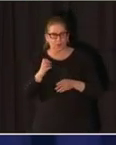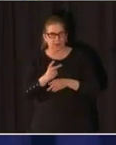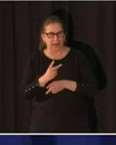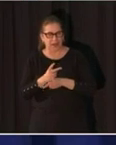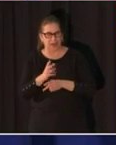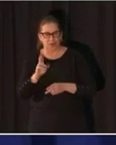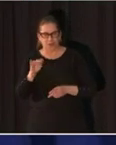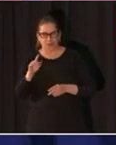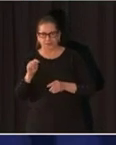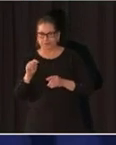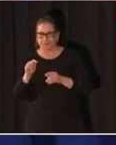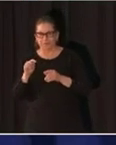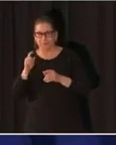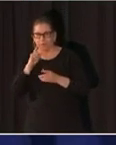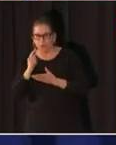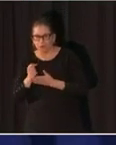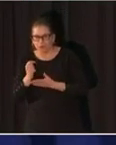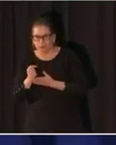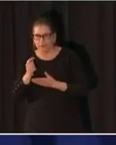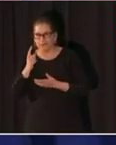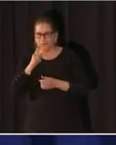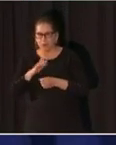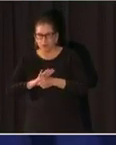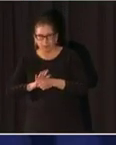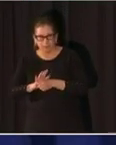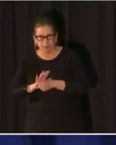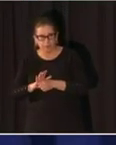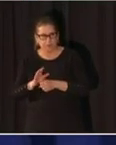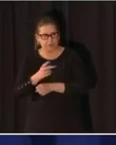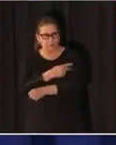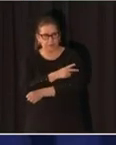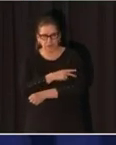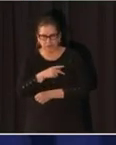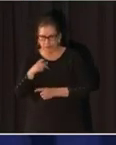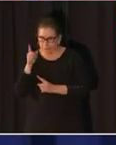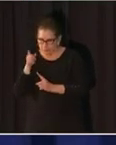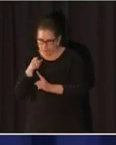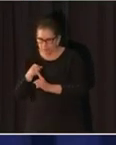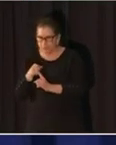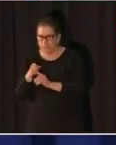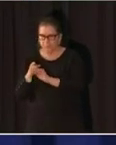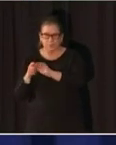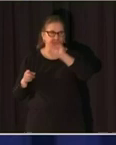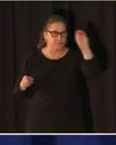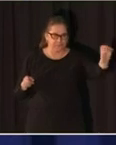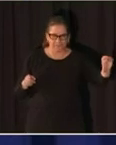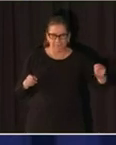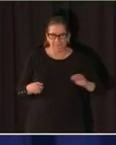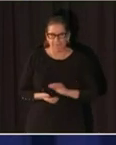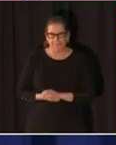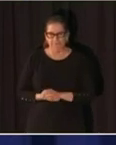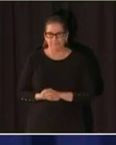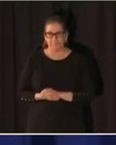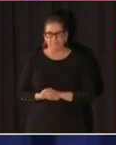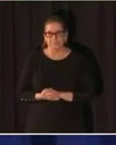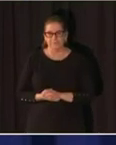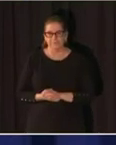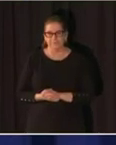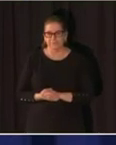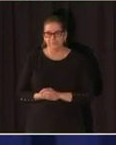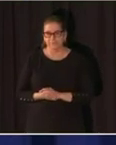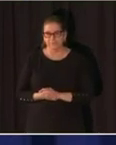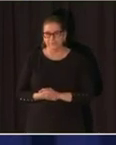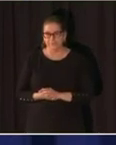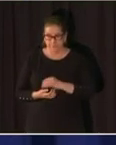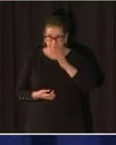the COVID-19 condition. So recall that for many of the individuals who are in St. Elizabeth's